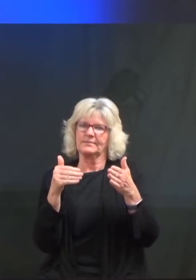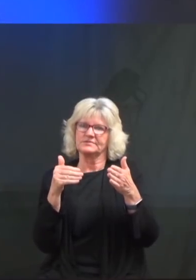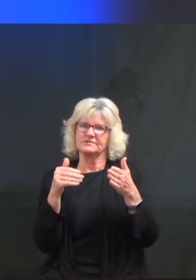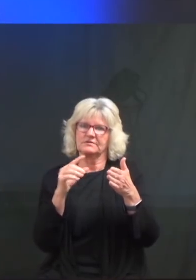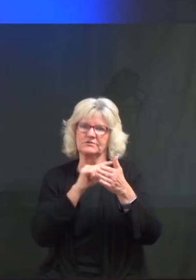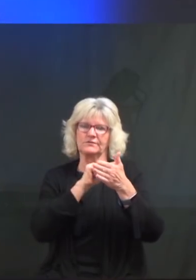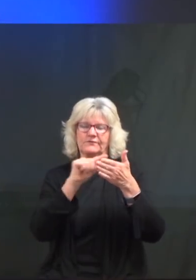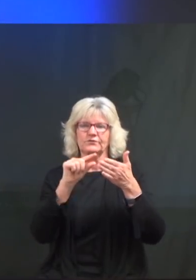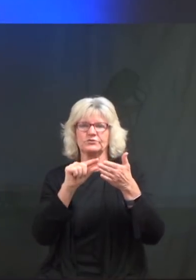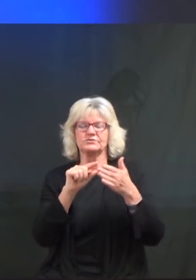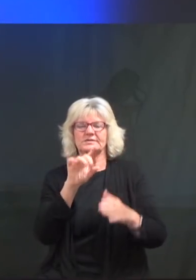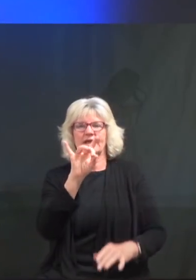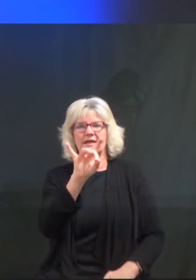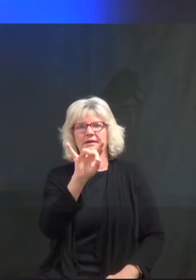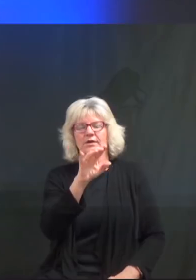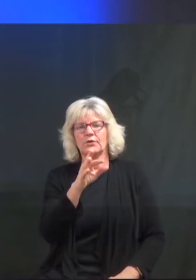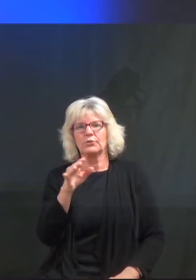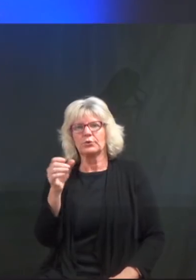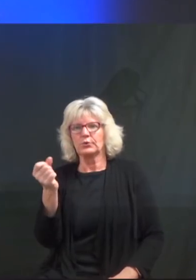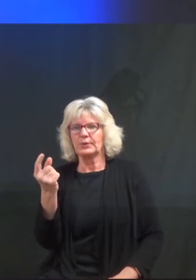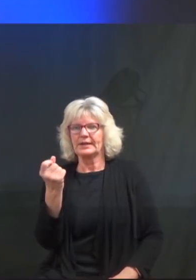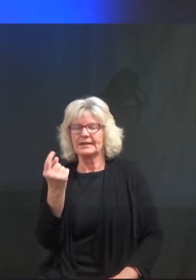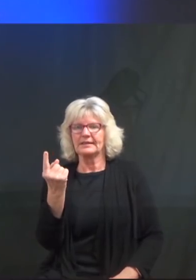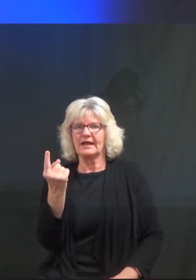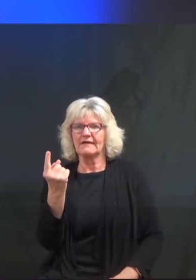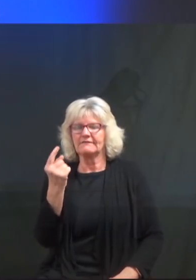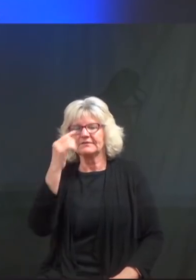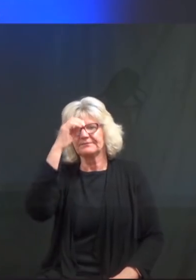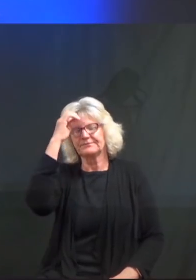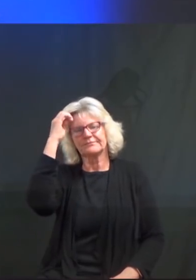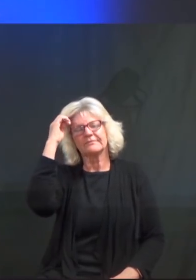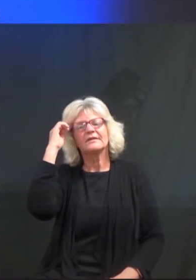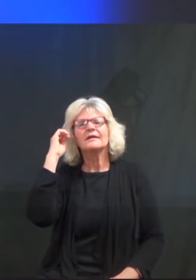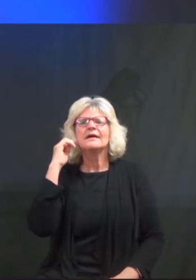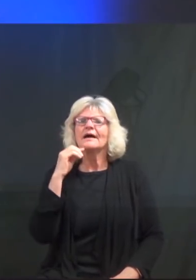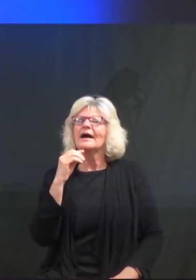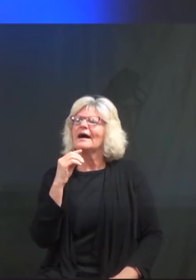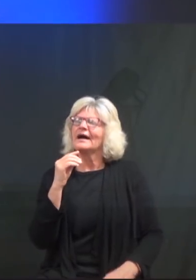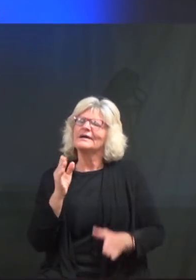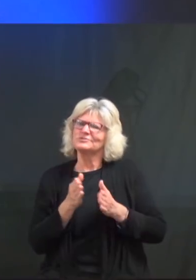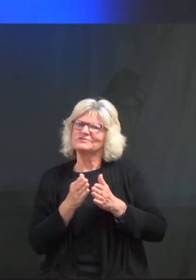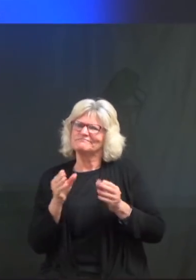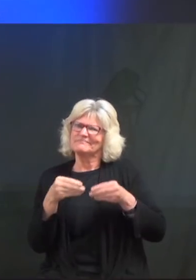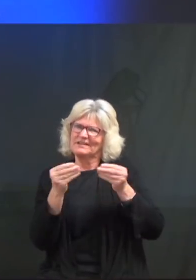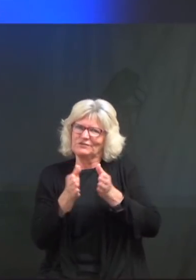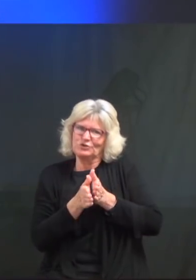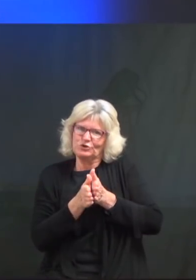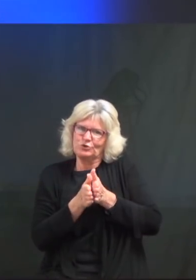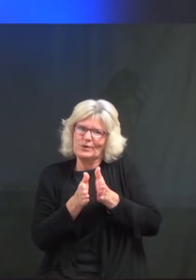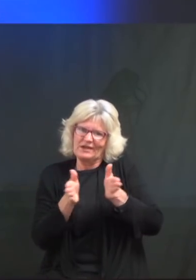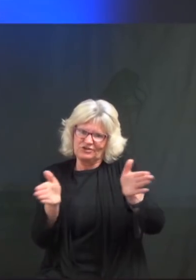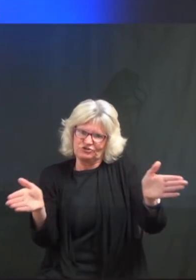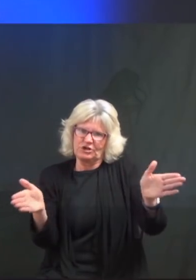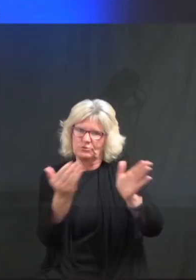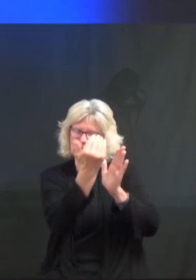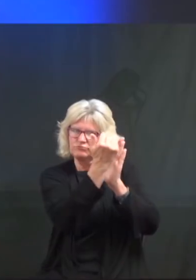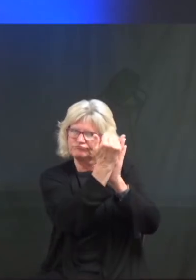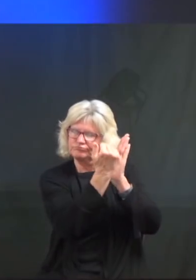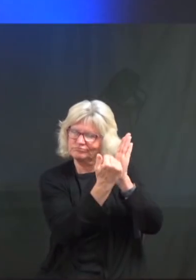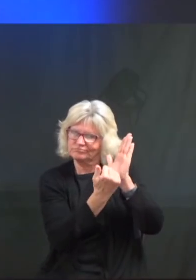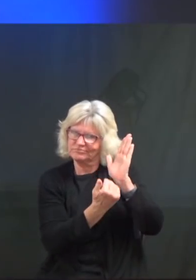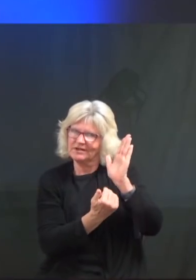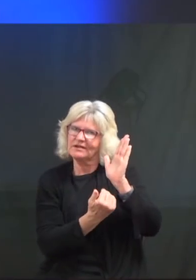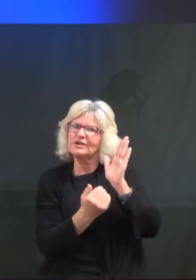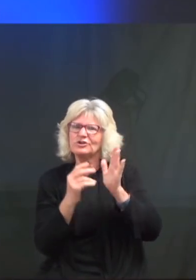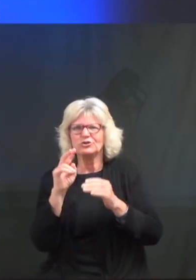Chapter in verses 8 through 11. So I'm giving you an overview because you're going to read this later on with your family. Verses 8